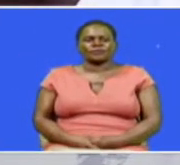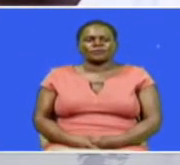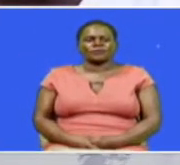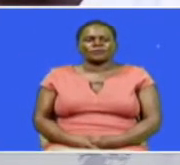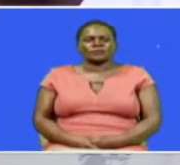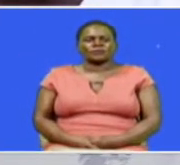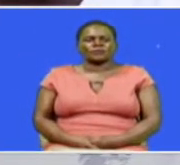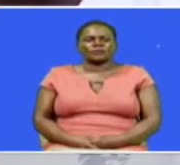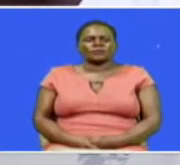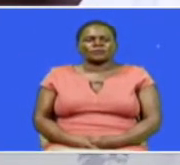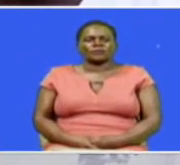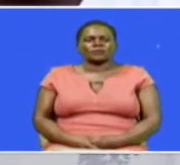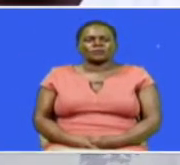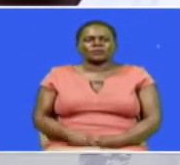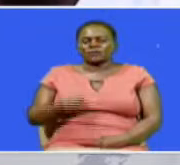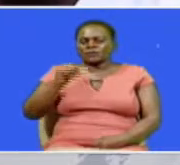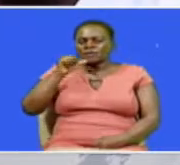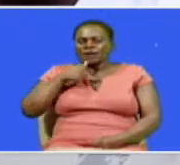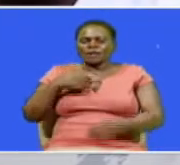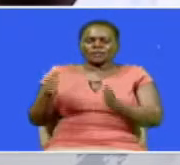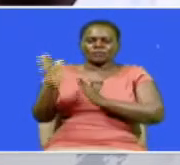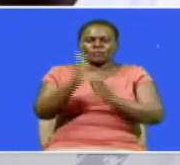Everything else is going as per plan.